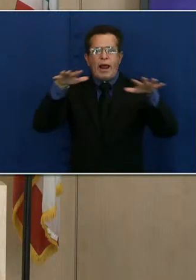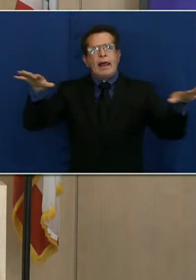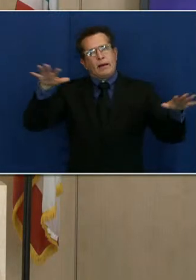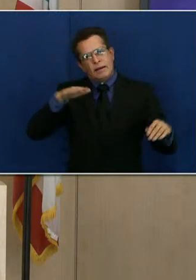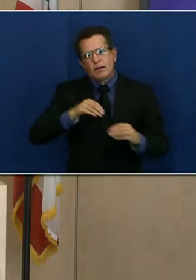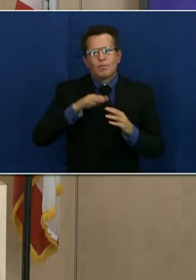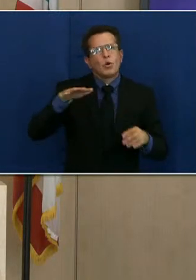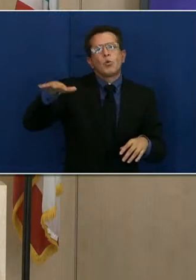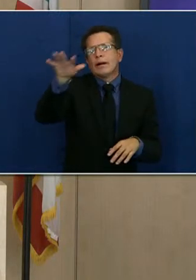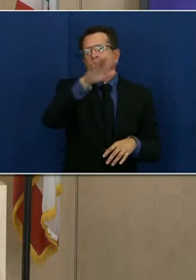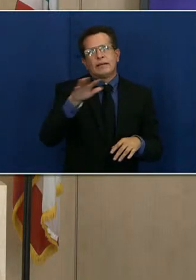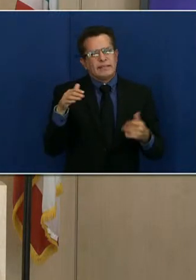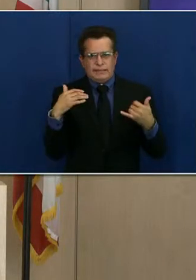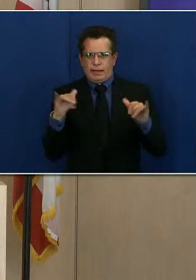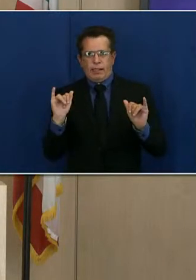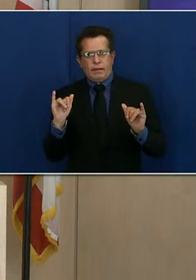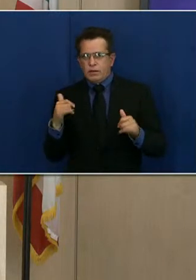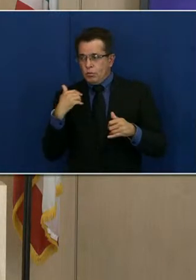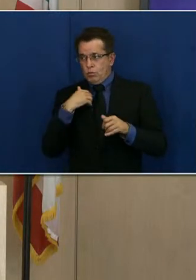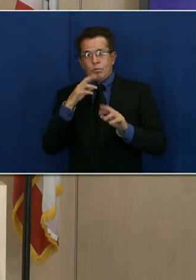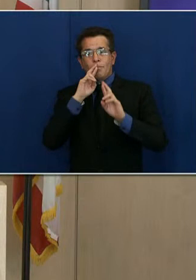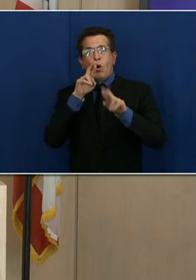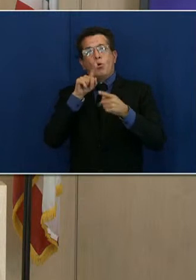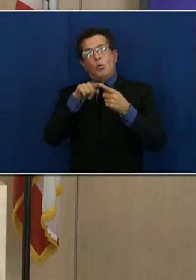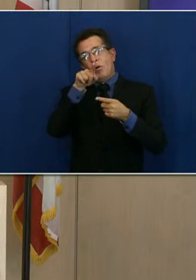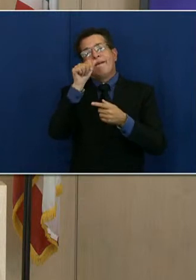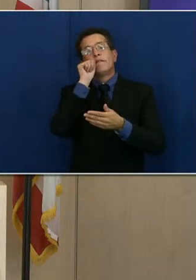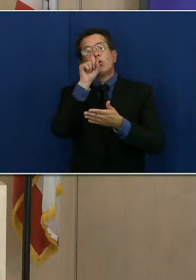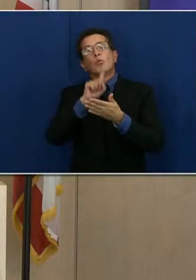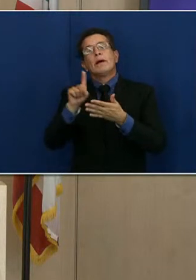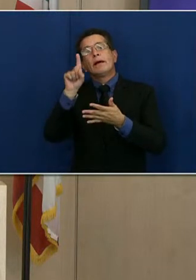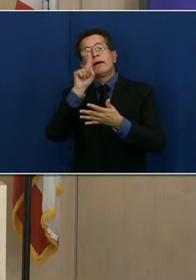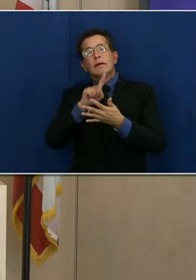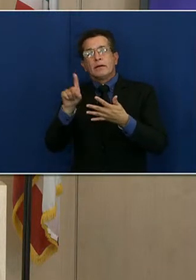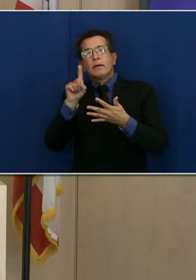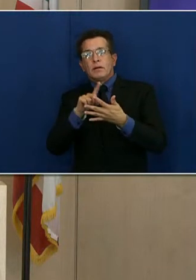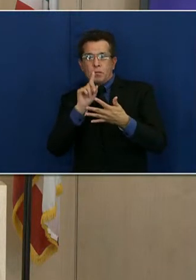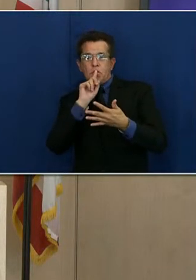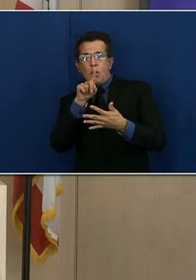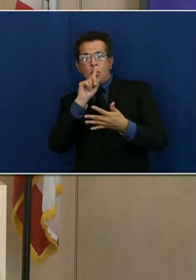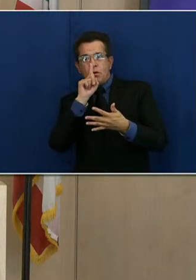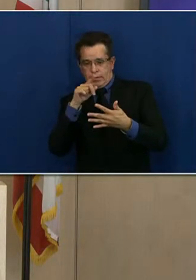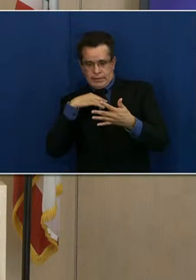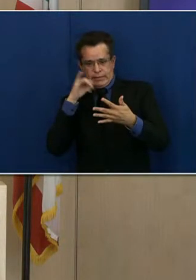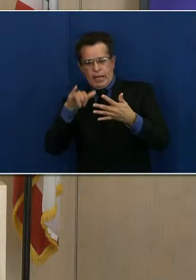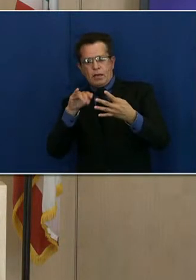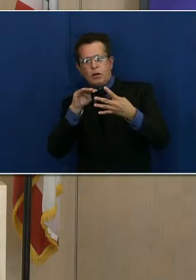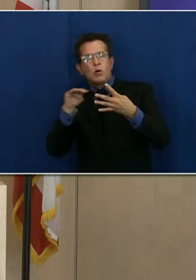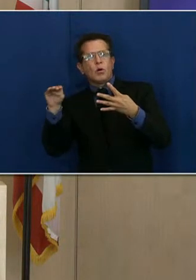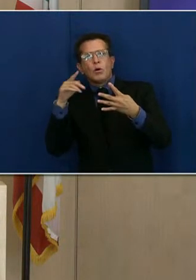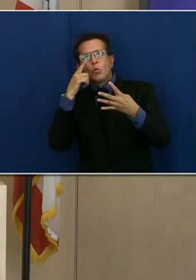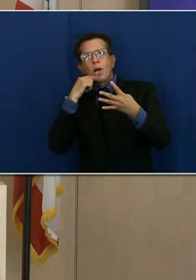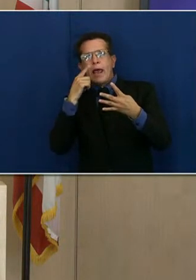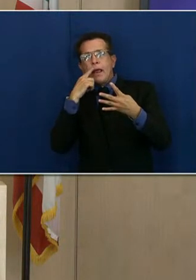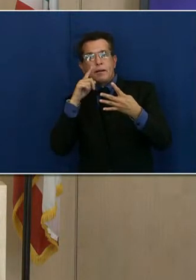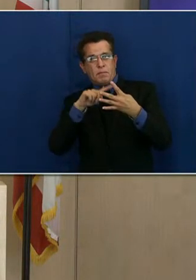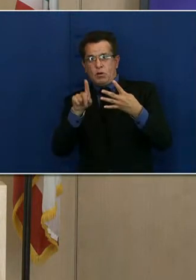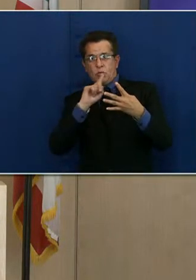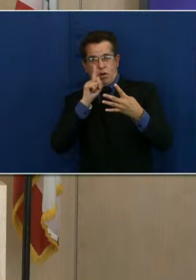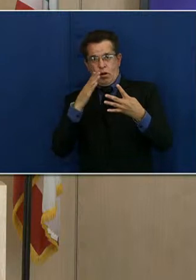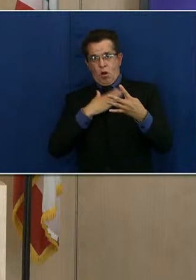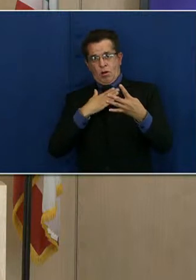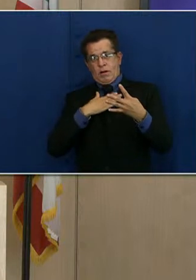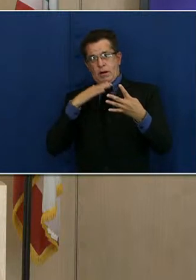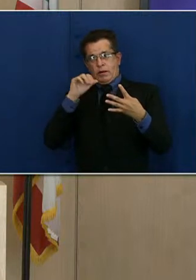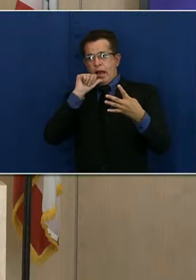though, you know, we report to you every week and we are maintaining a red status. Our unadjusted rate